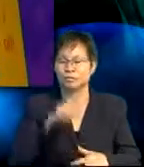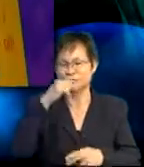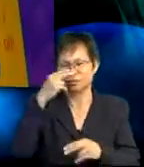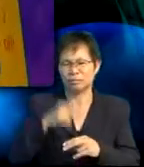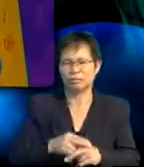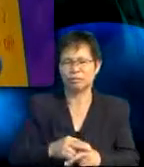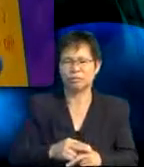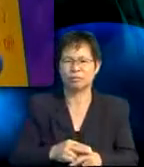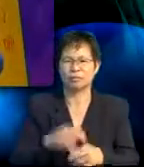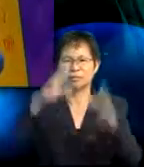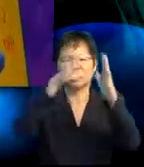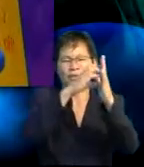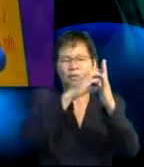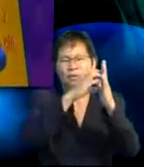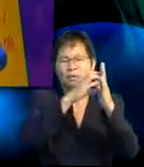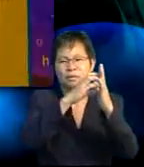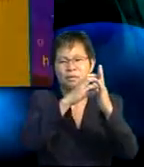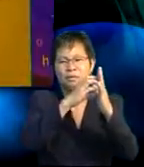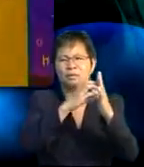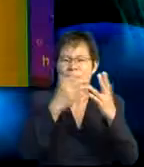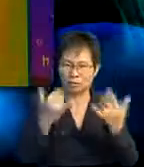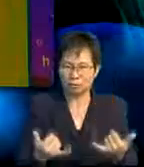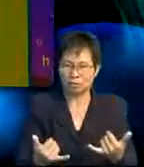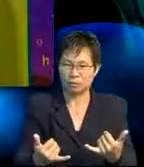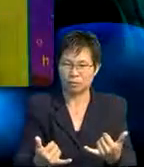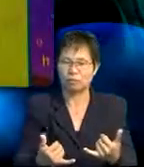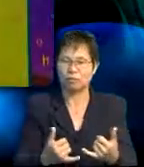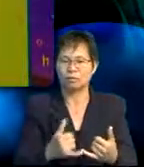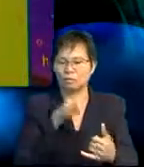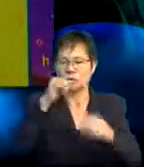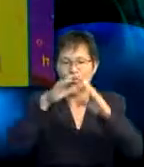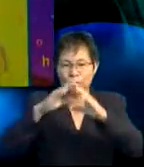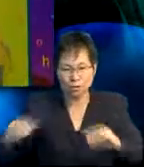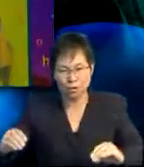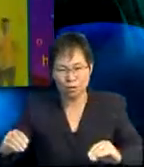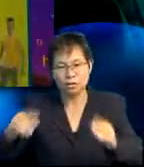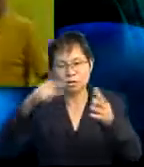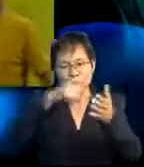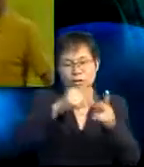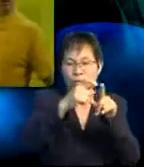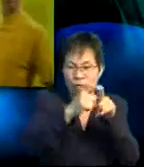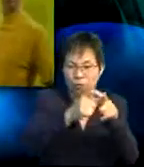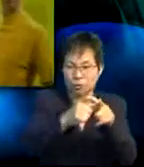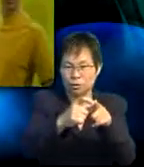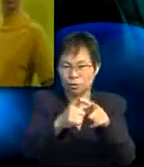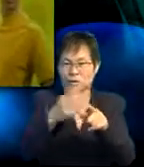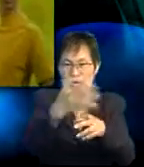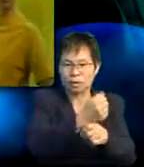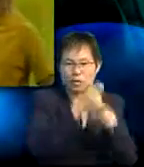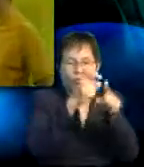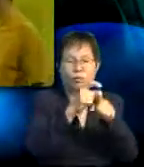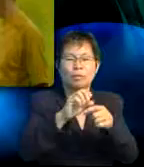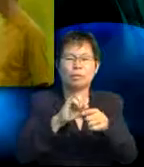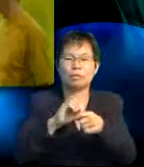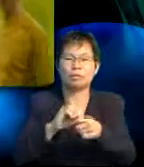today. It wrote the chapter title all right, but now it's not finishing its words. We've been getting word